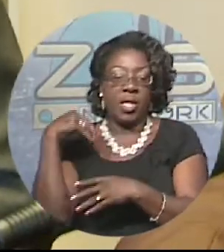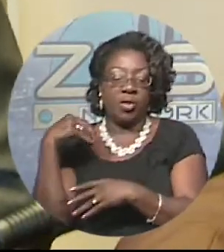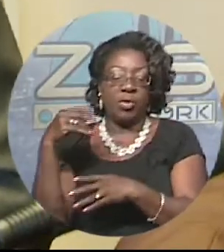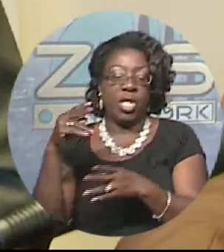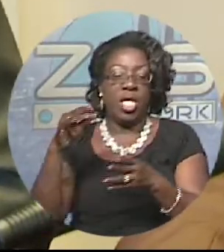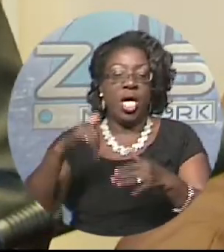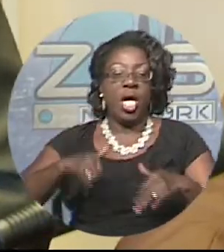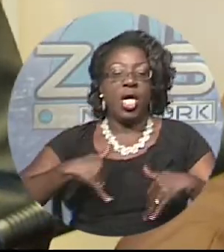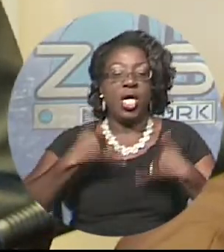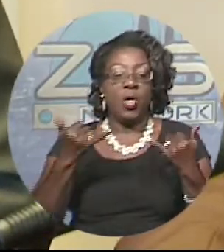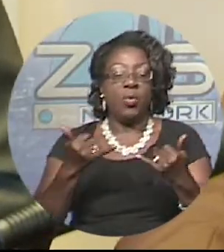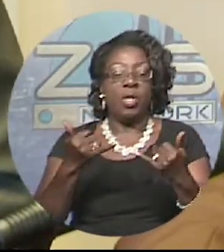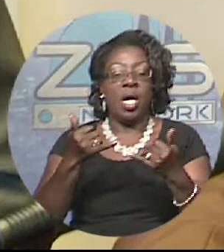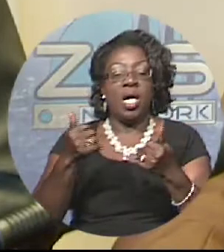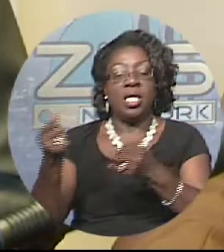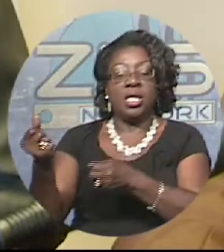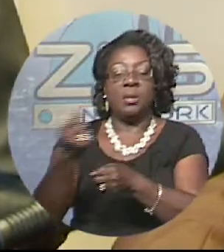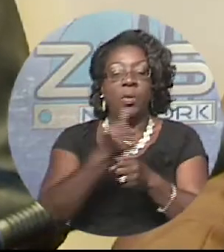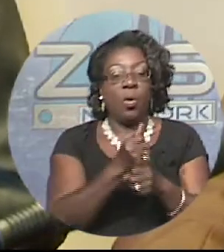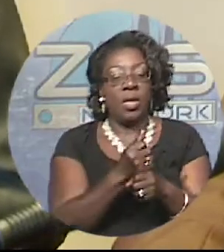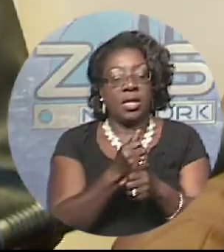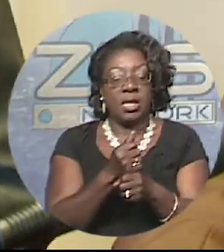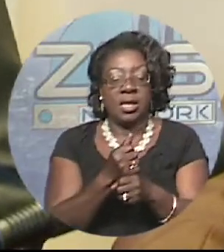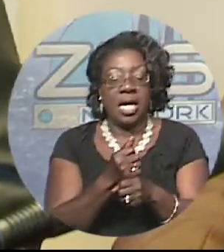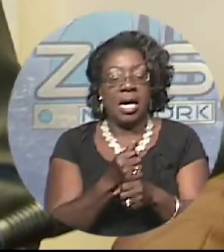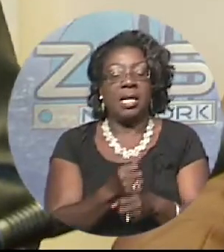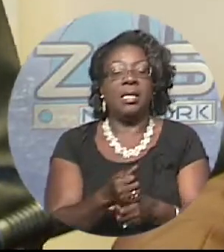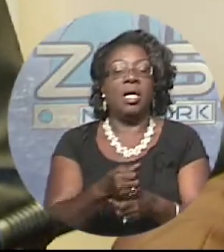Bahamas Olympic Committee, and the Cuban Embassy.